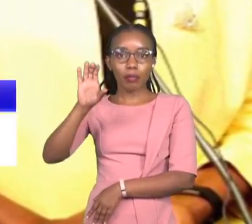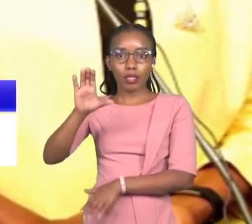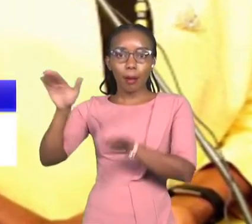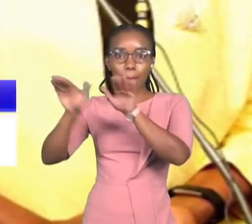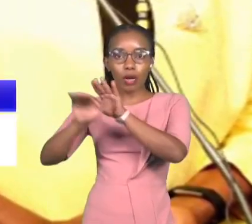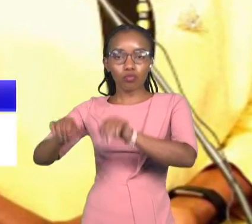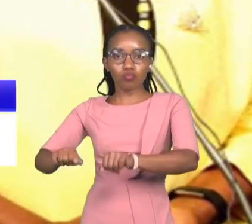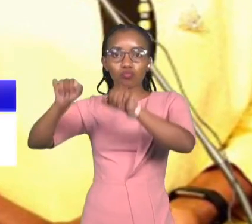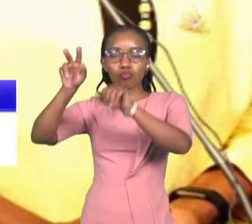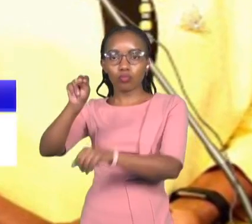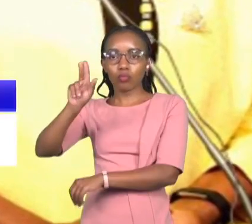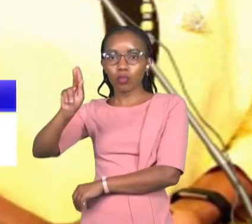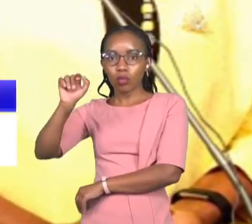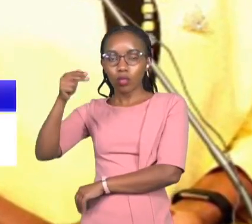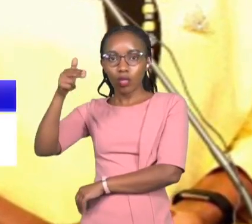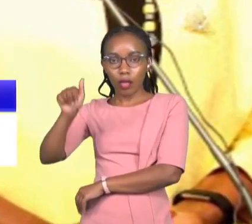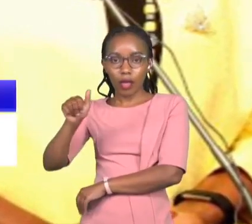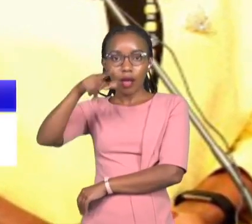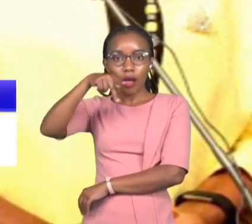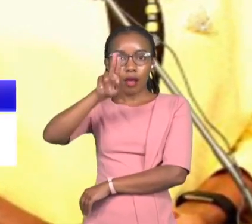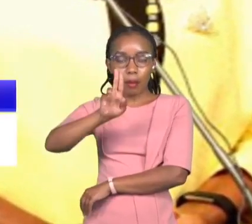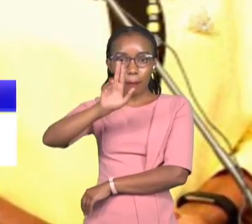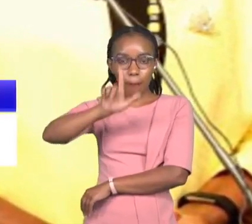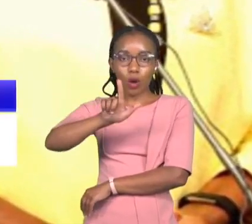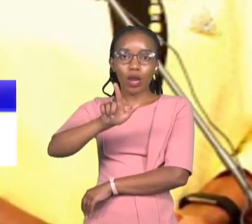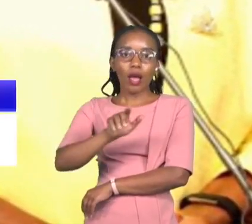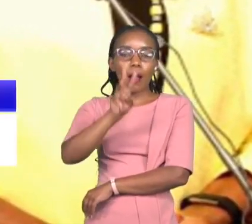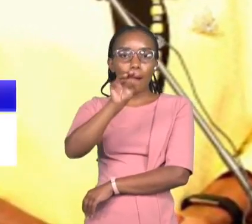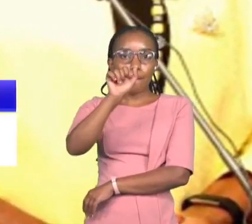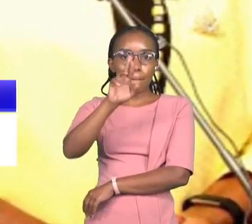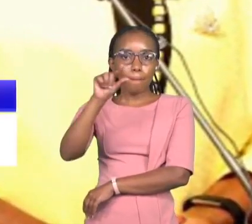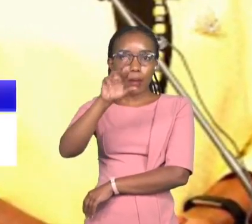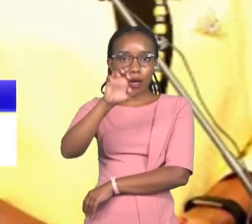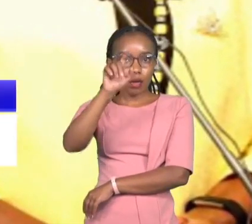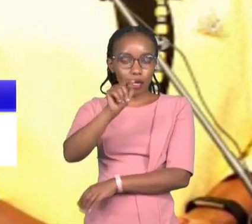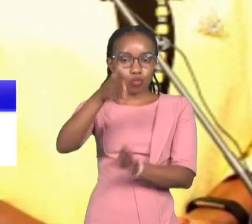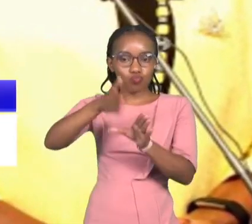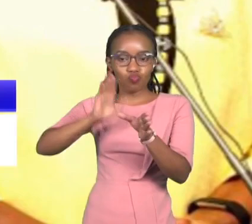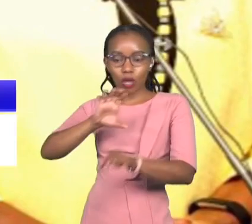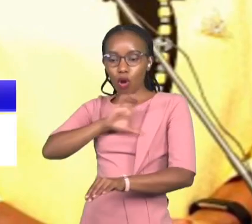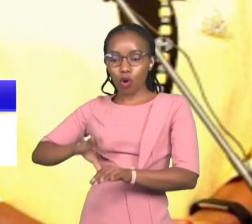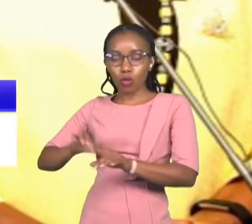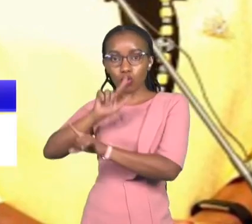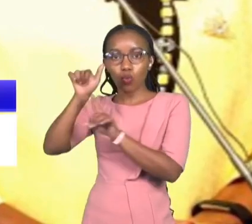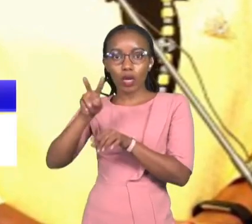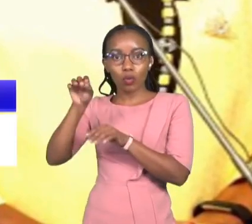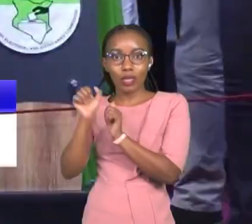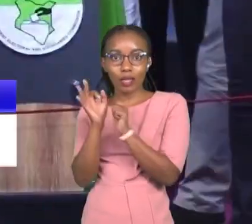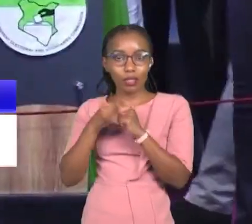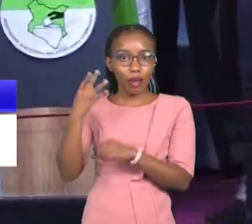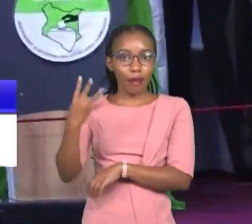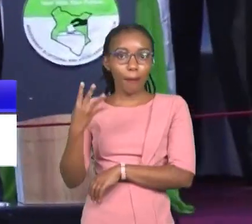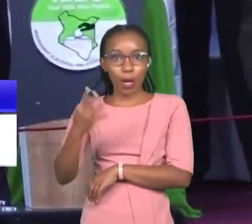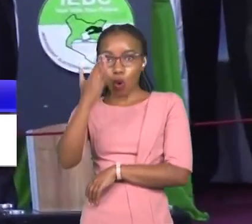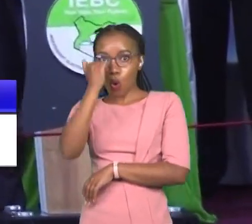Chairperson Conin Kadha and members Paul Kurgat and Margaret Mwachanya resigned from the commission in April 2018, saying